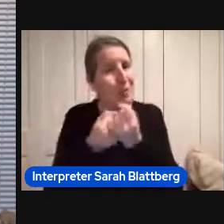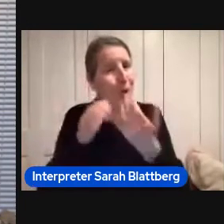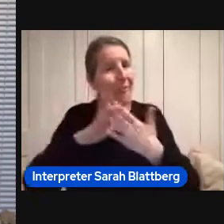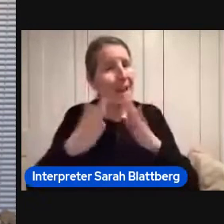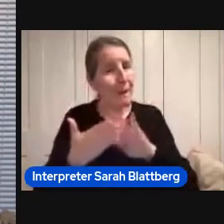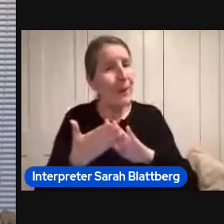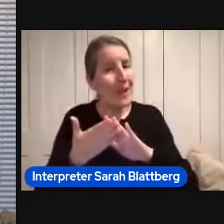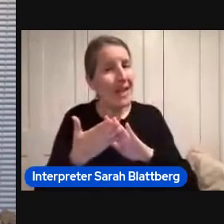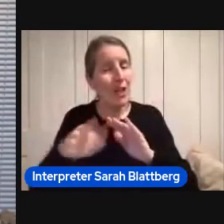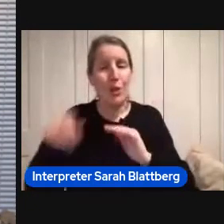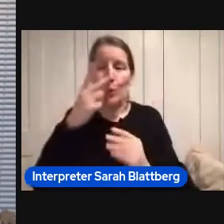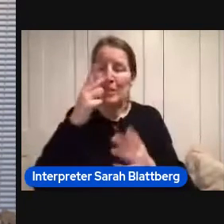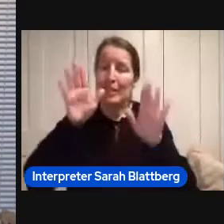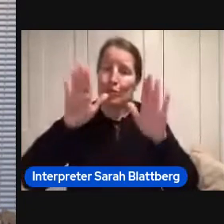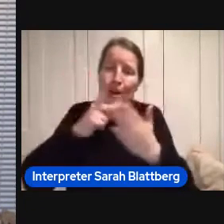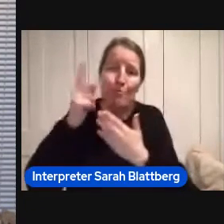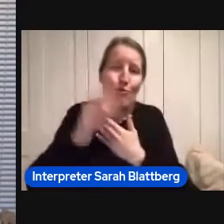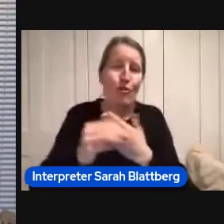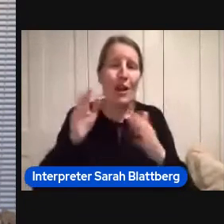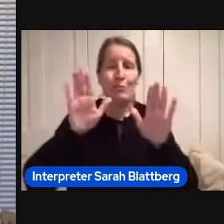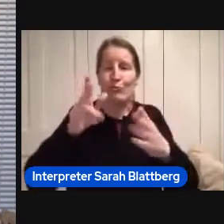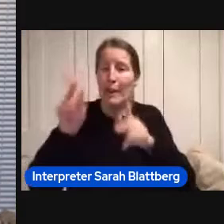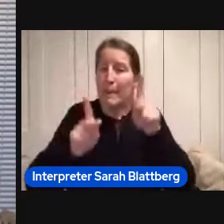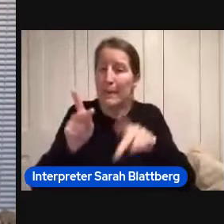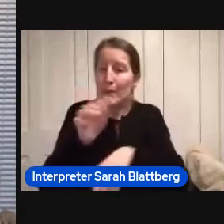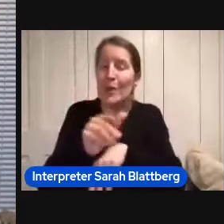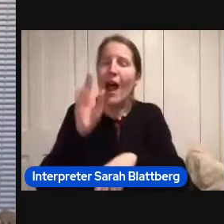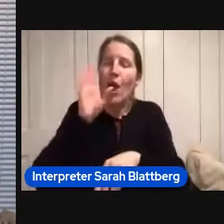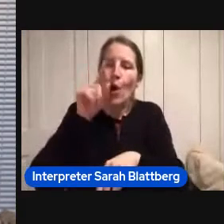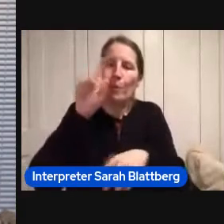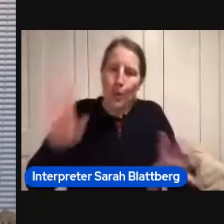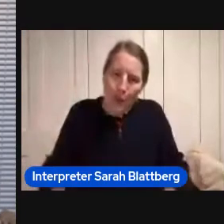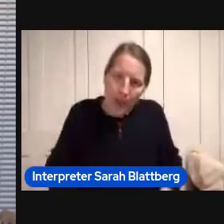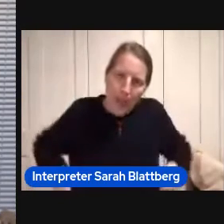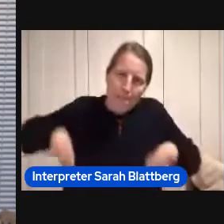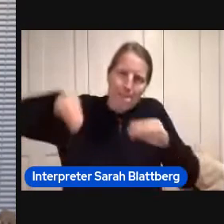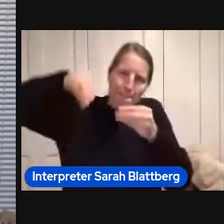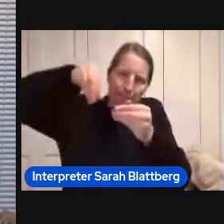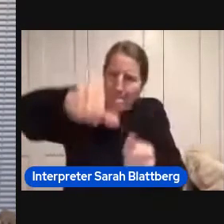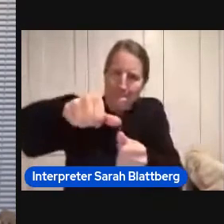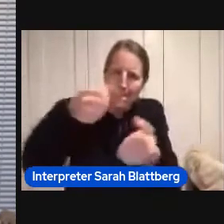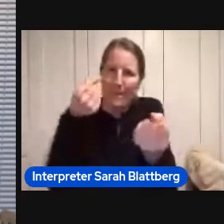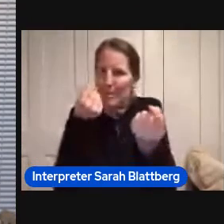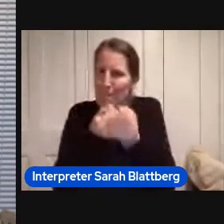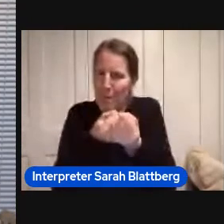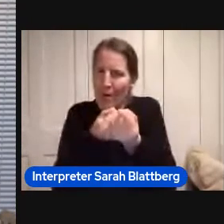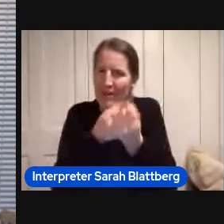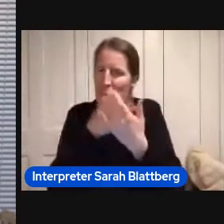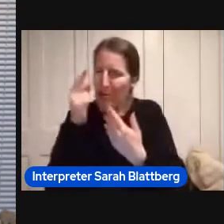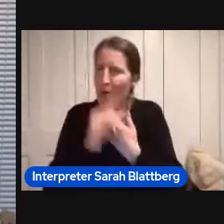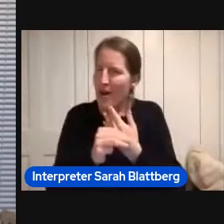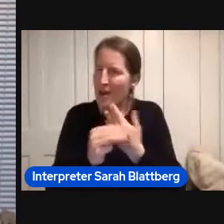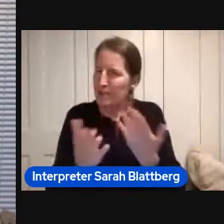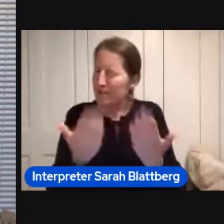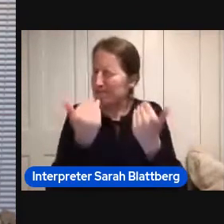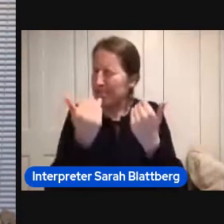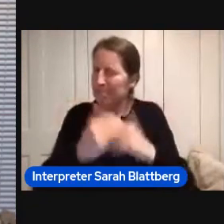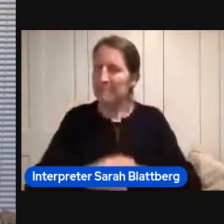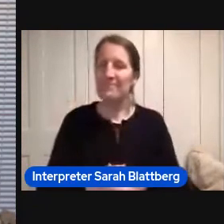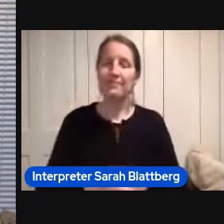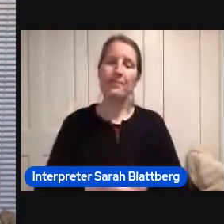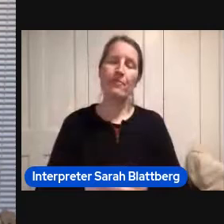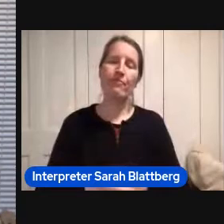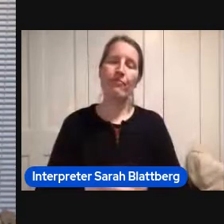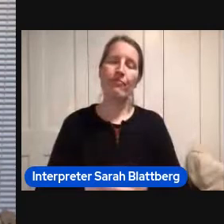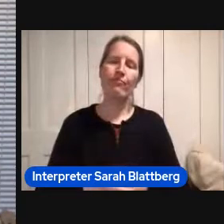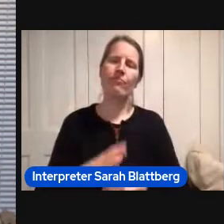great people, great programs, and I hope you will support those programs in a meaningful way. I also